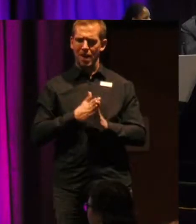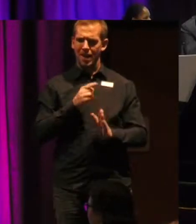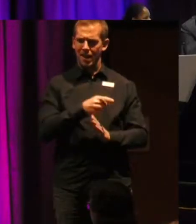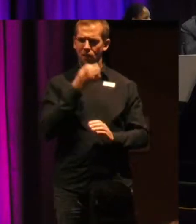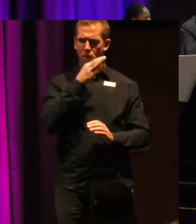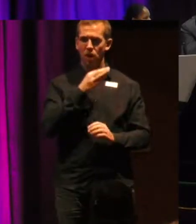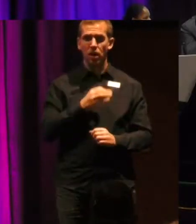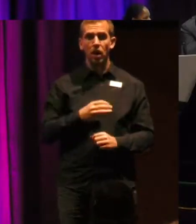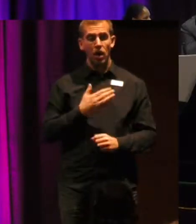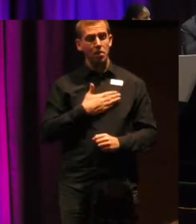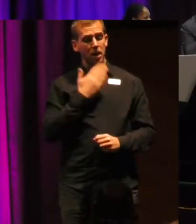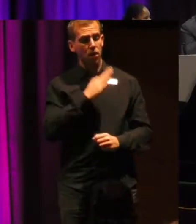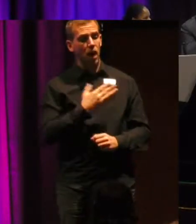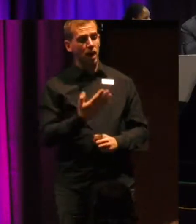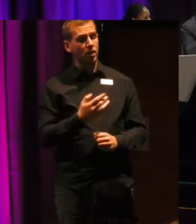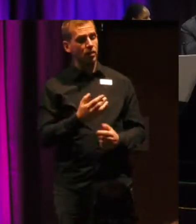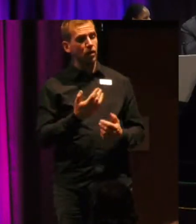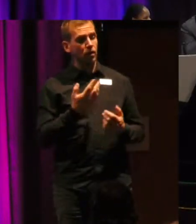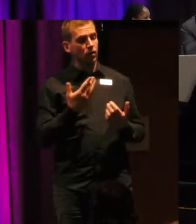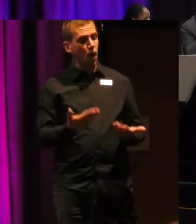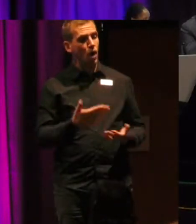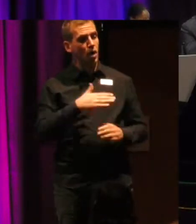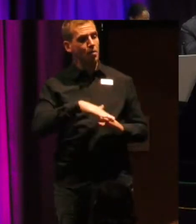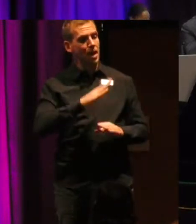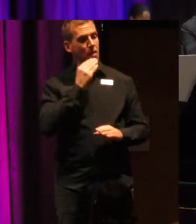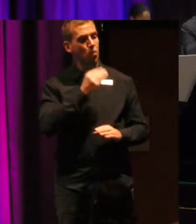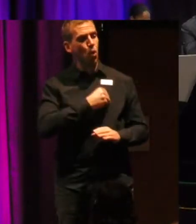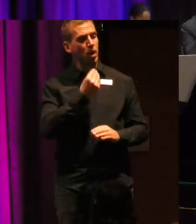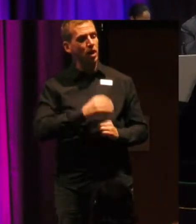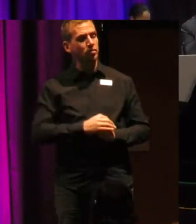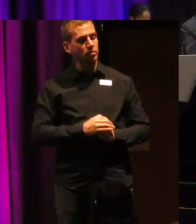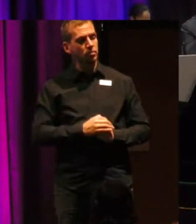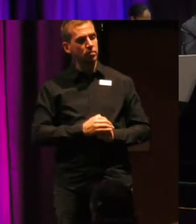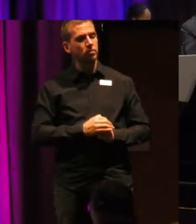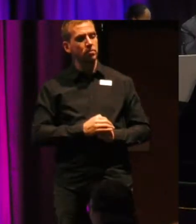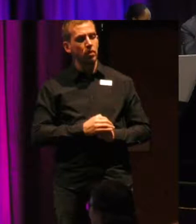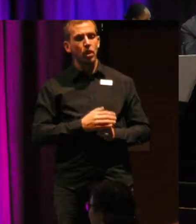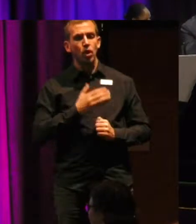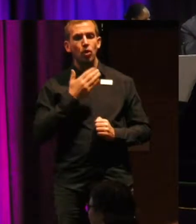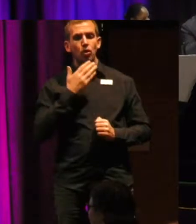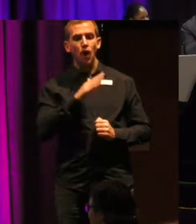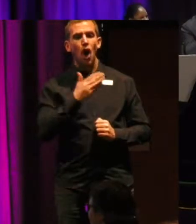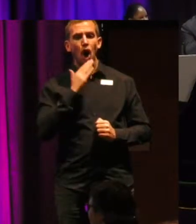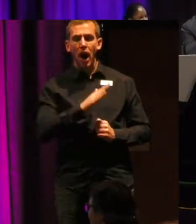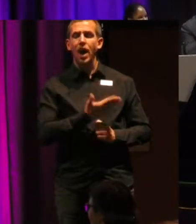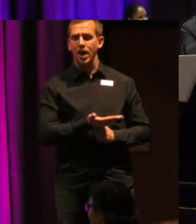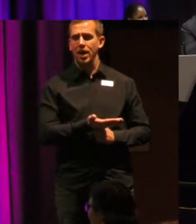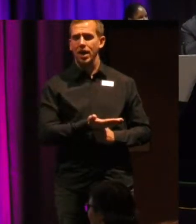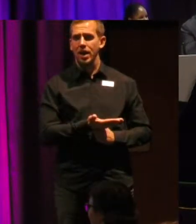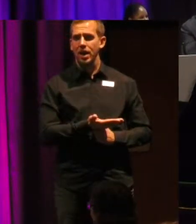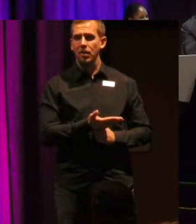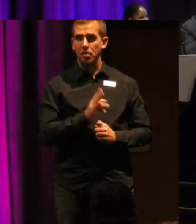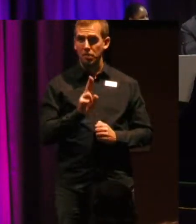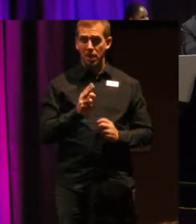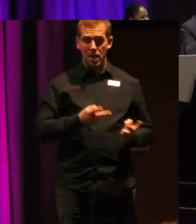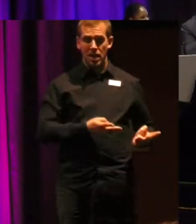brave and answer, because in a democracy, we